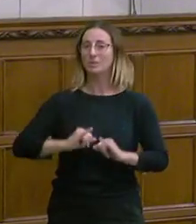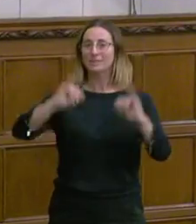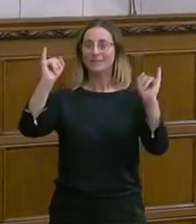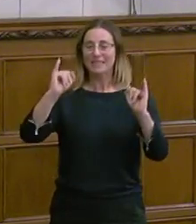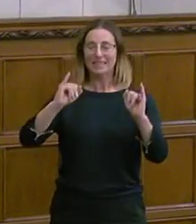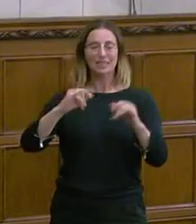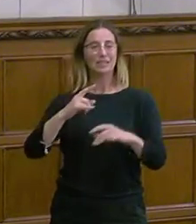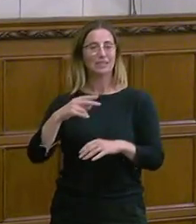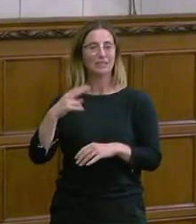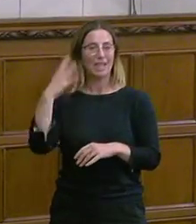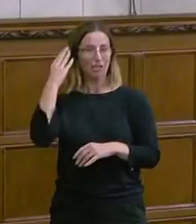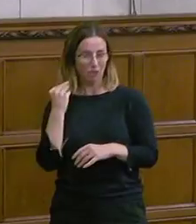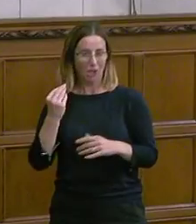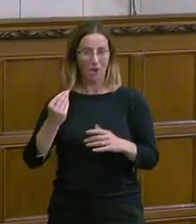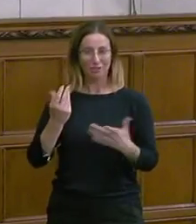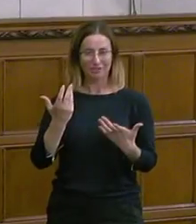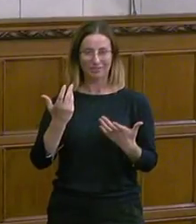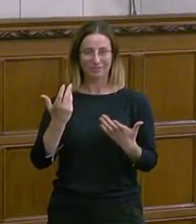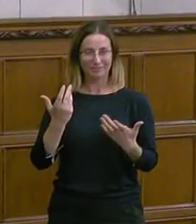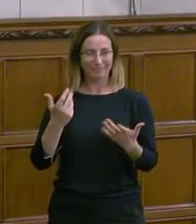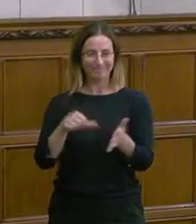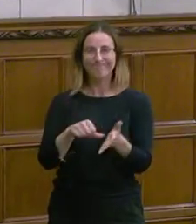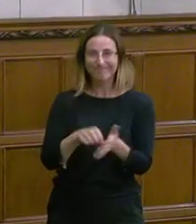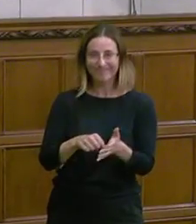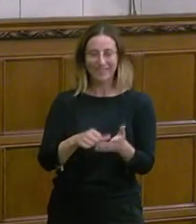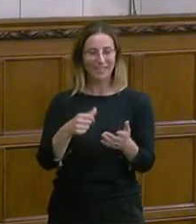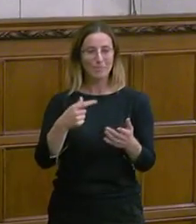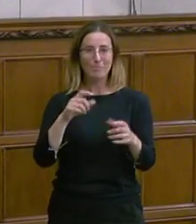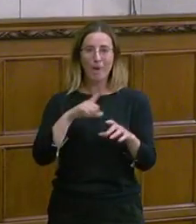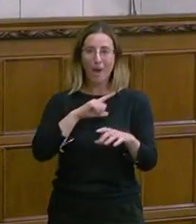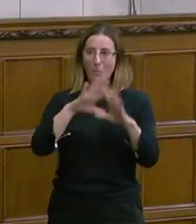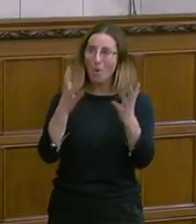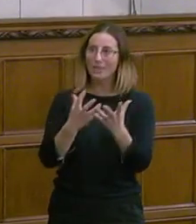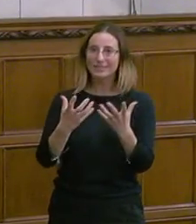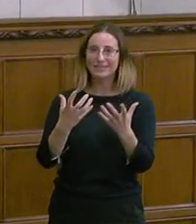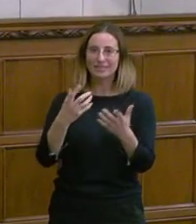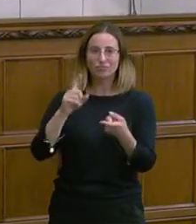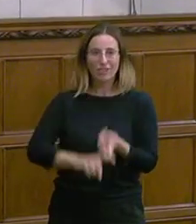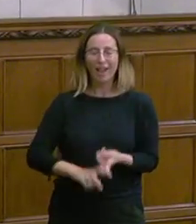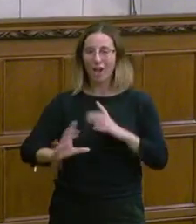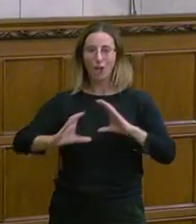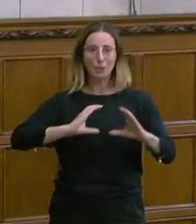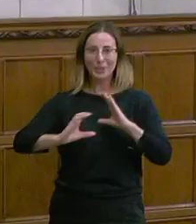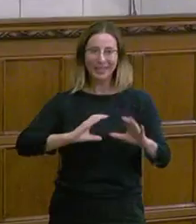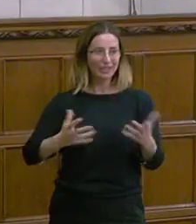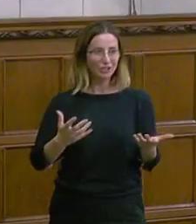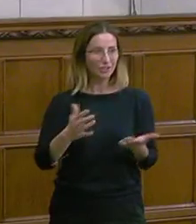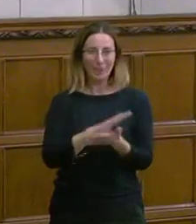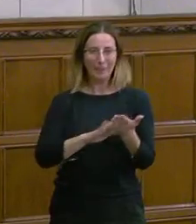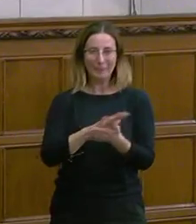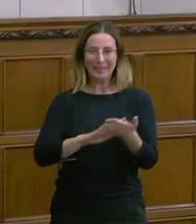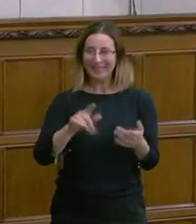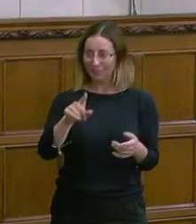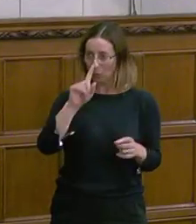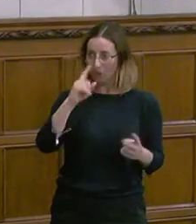world is a world of communication, if you cannot communicate, either you cannot hear what people are saying or they're not able to communicate with you, it is an